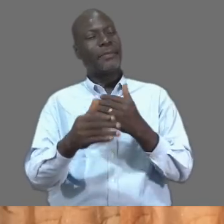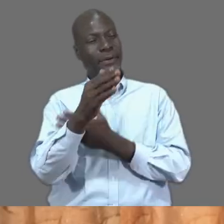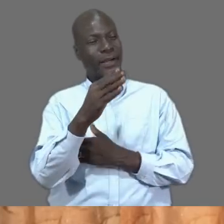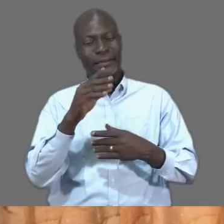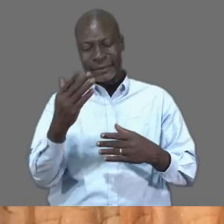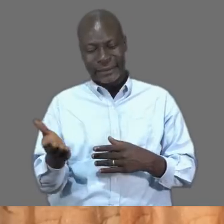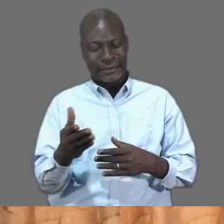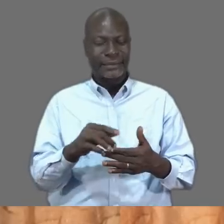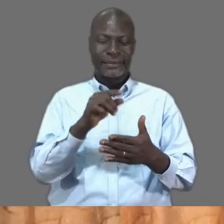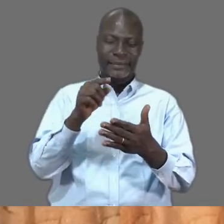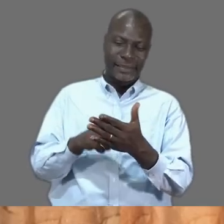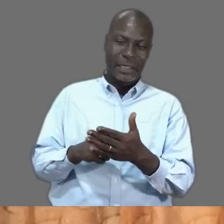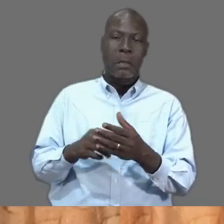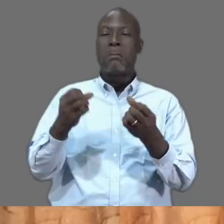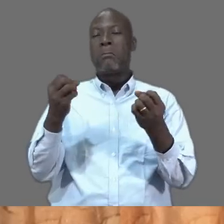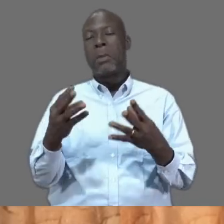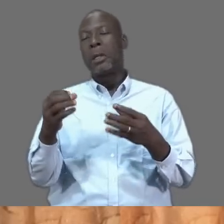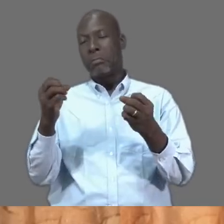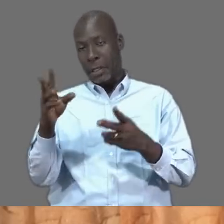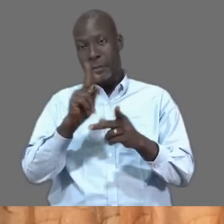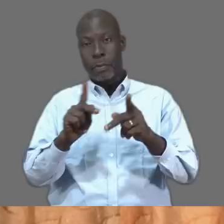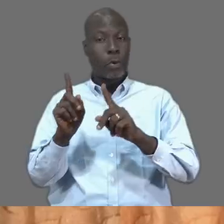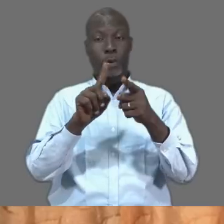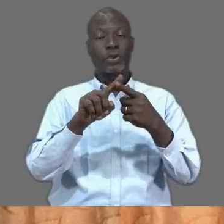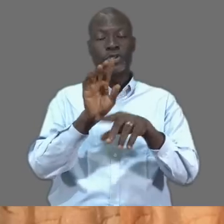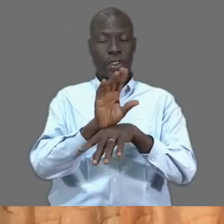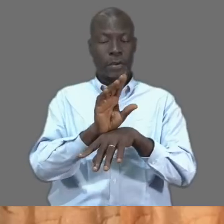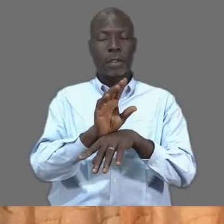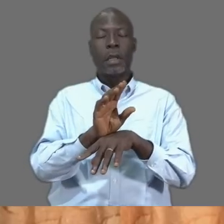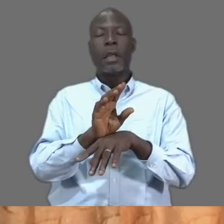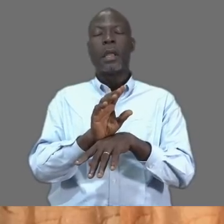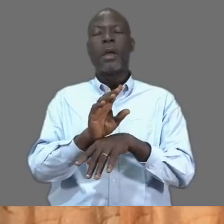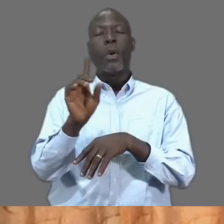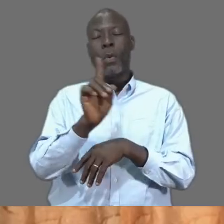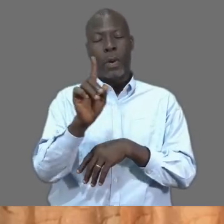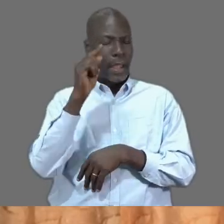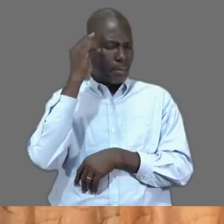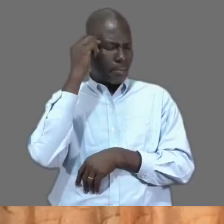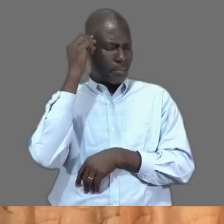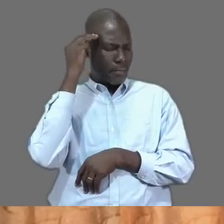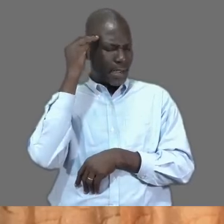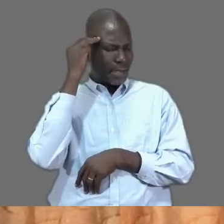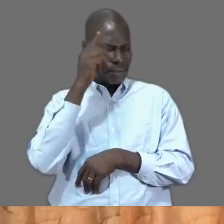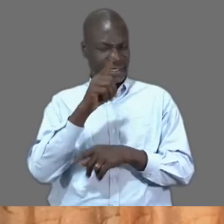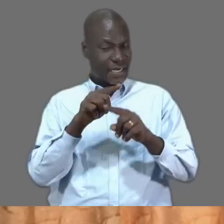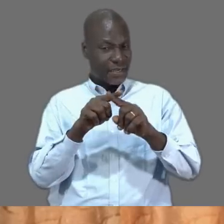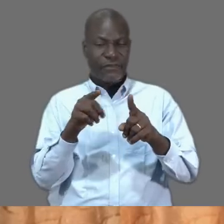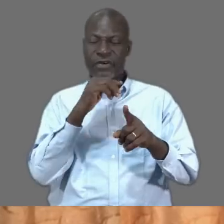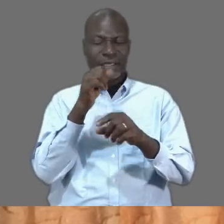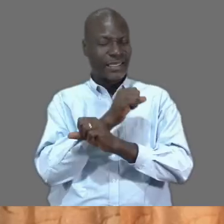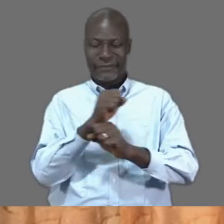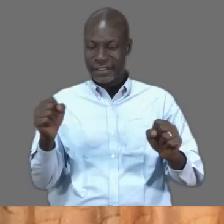ho ase etime pa bebre ekọ asore ena baby, I want to warn you at one, and yet,